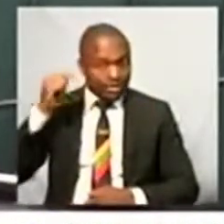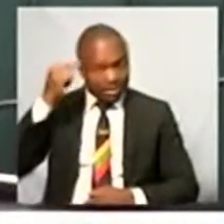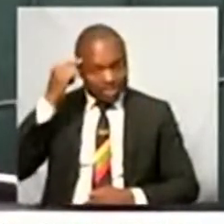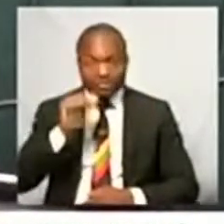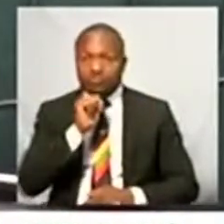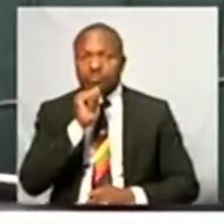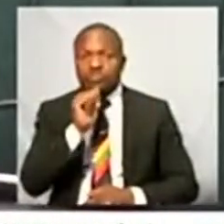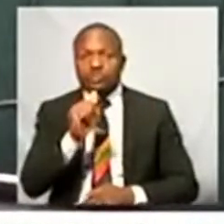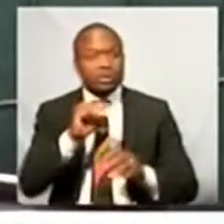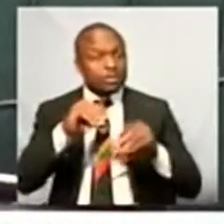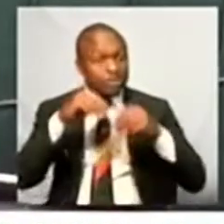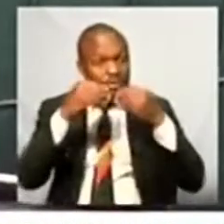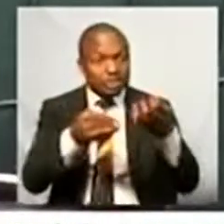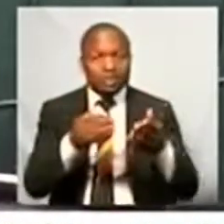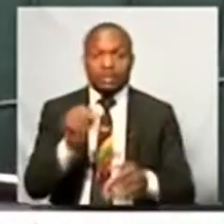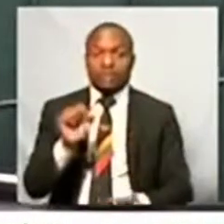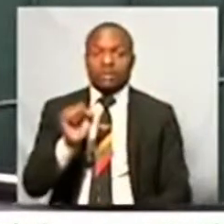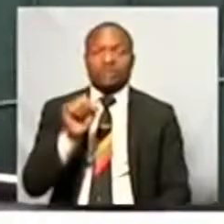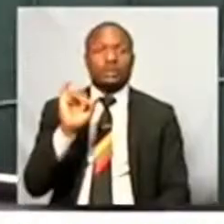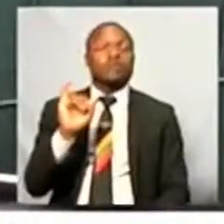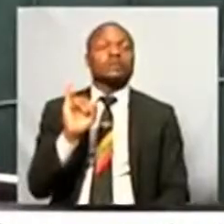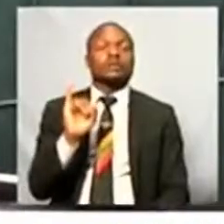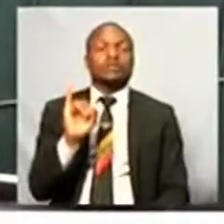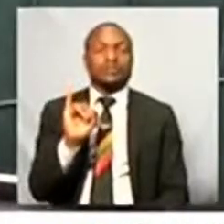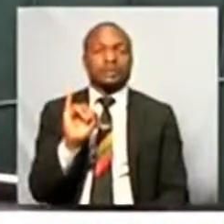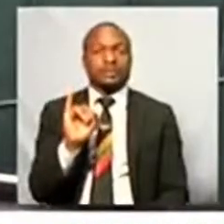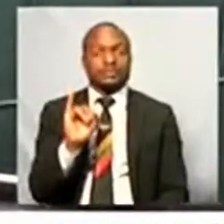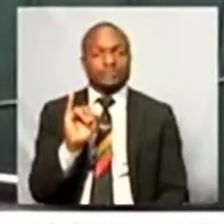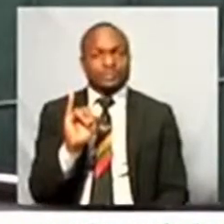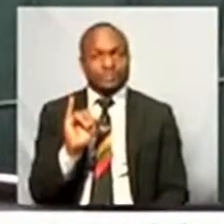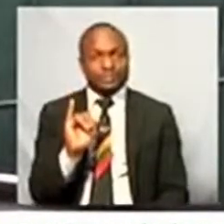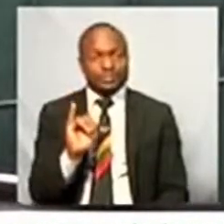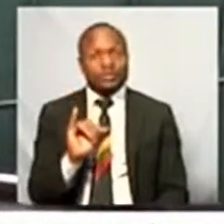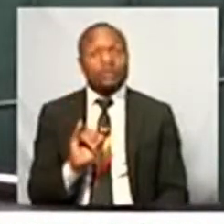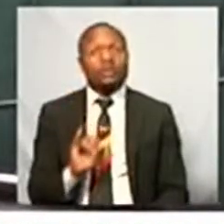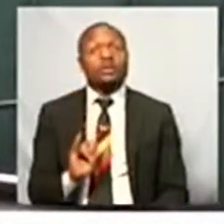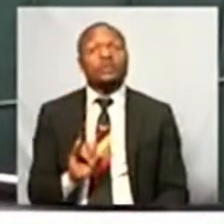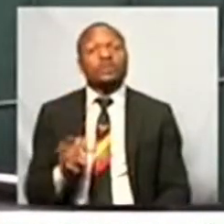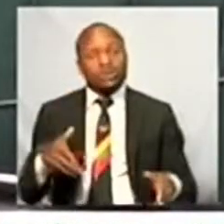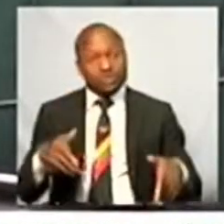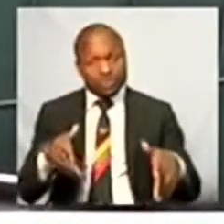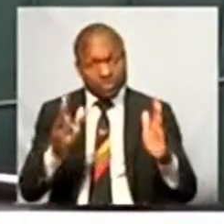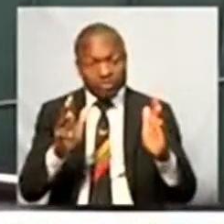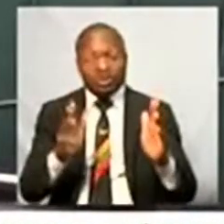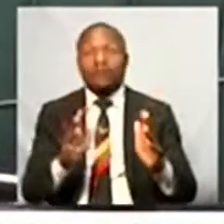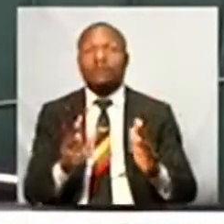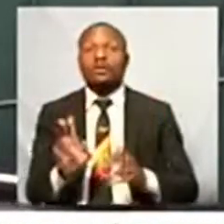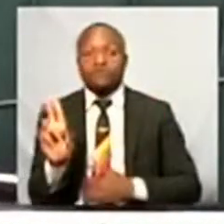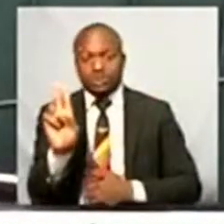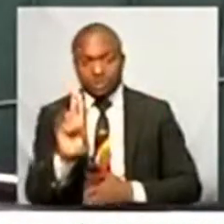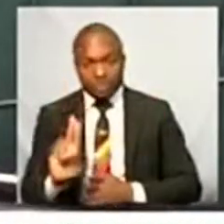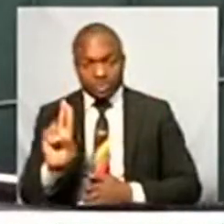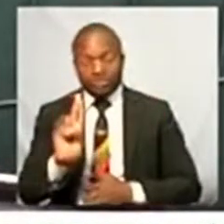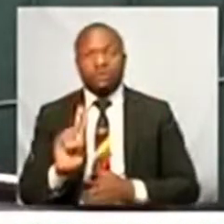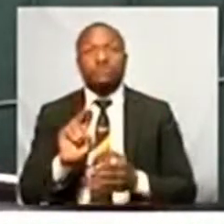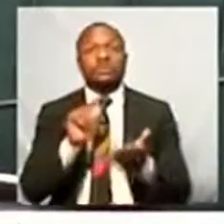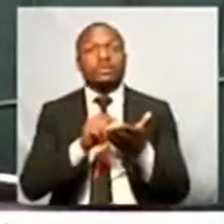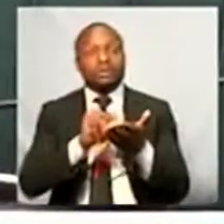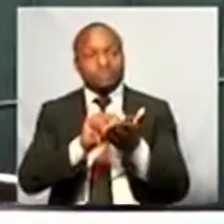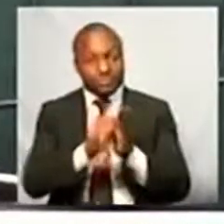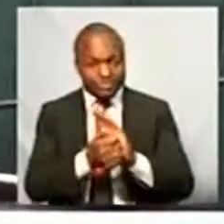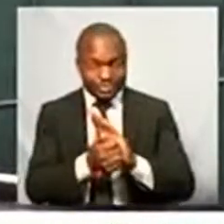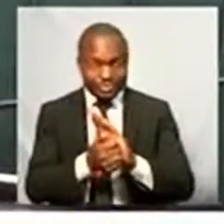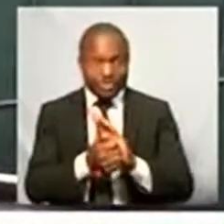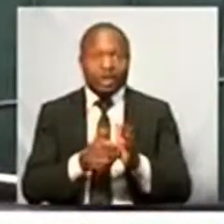not yet issued a statutory instrument, SI, to operationalize the provision of the Act. Our